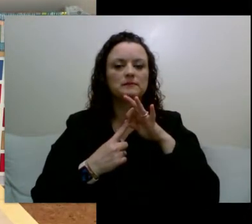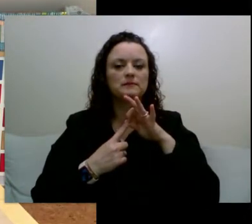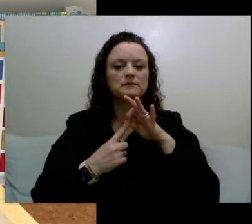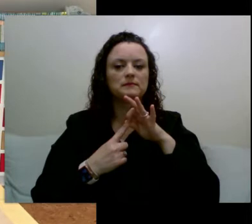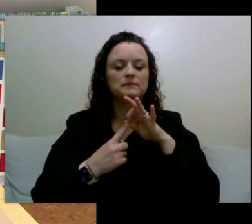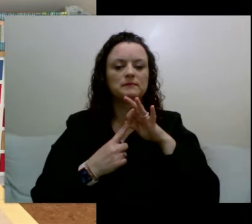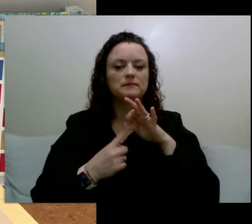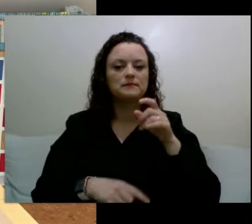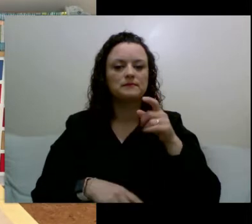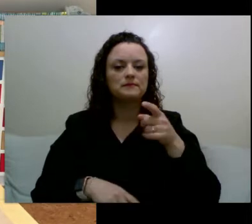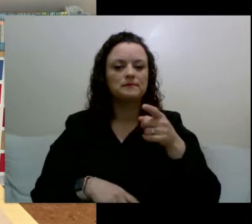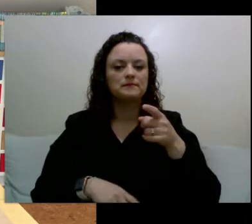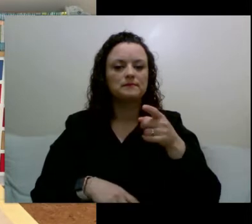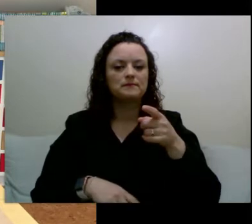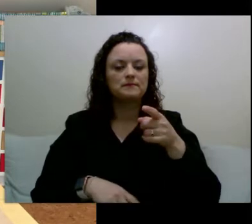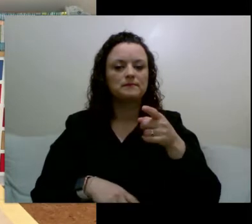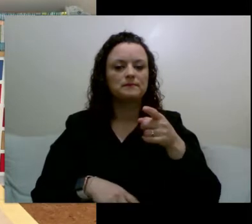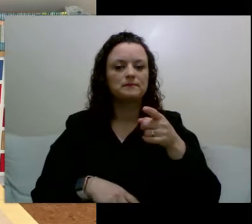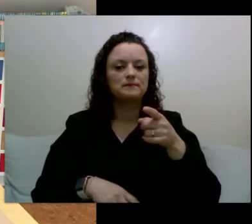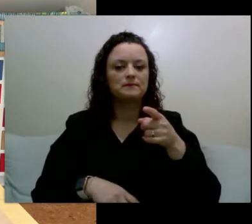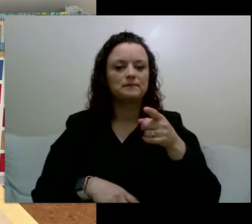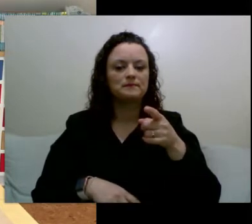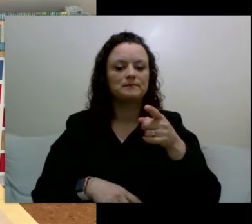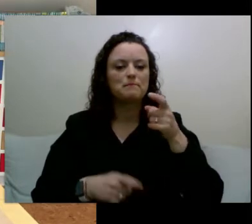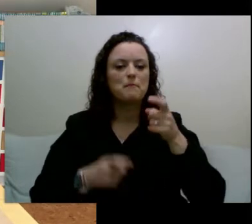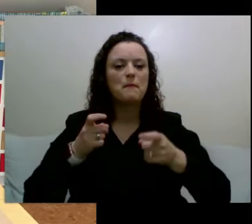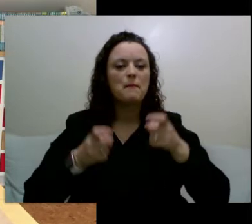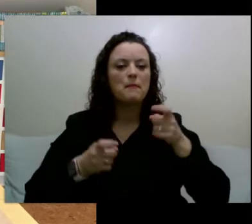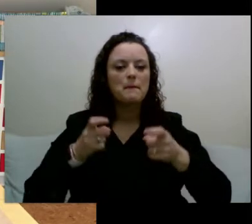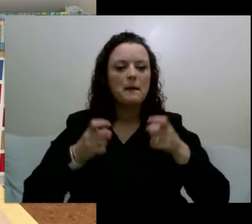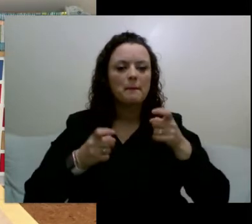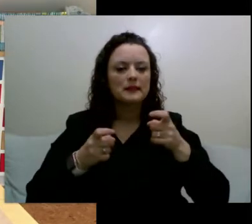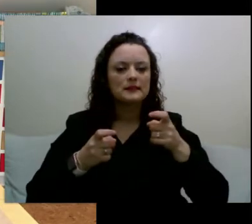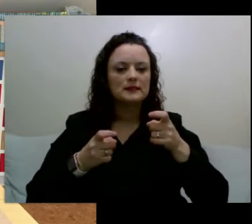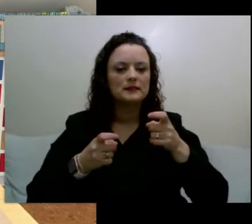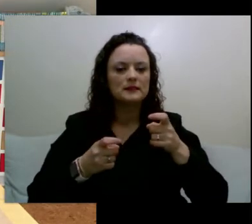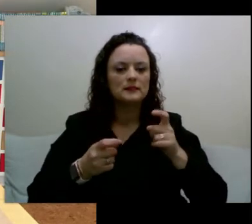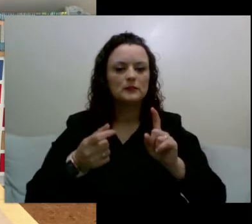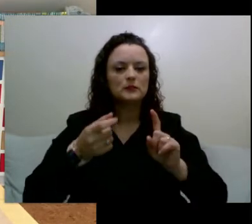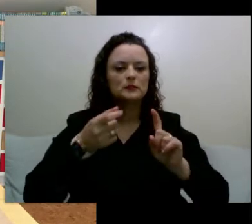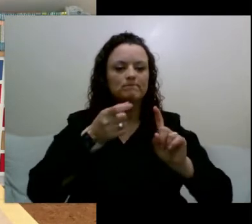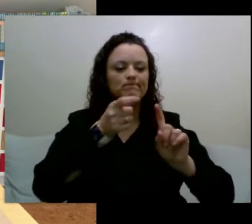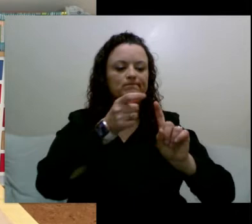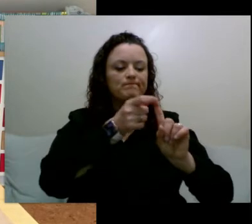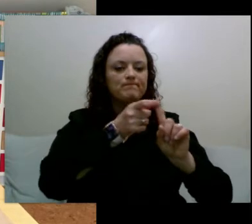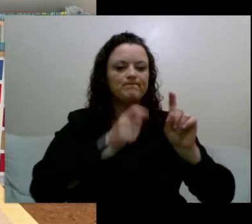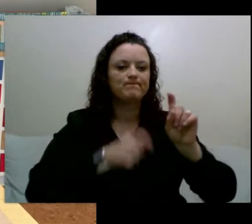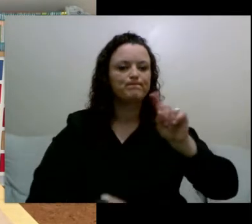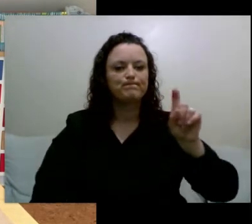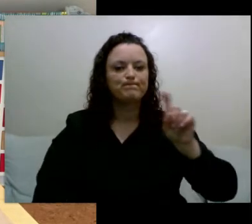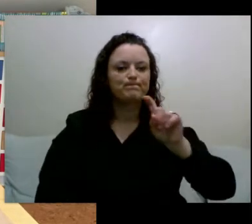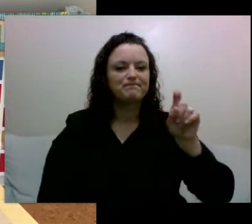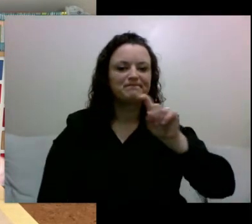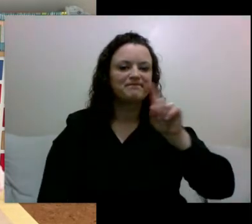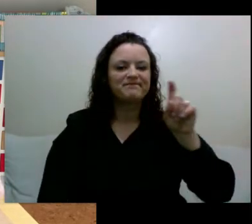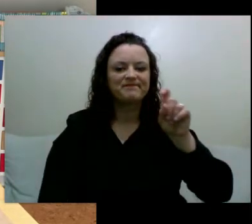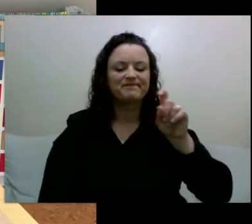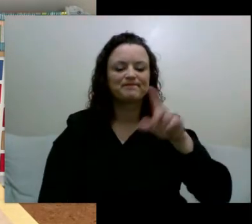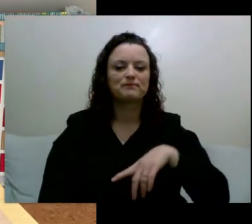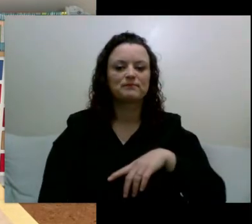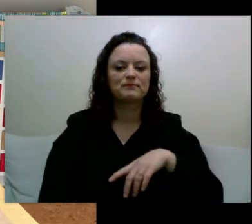It was these puppets, these finger puppets that you can make. Cut it, come right